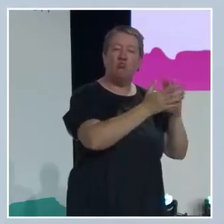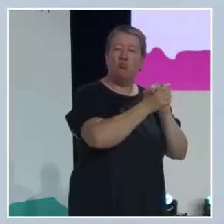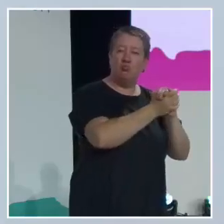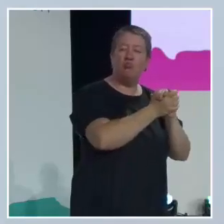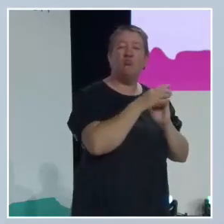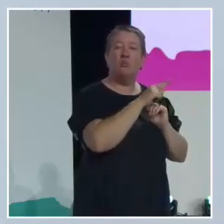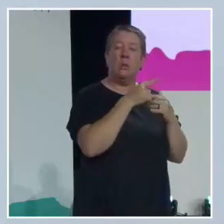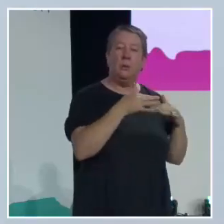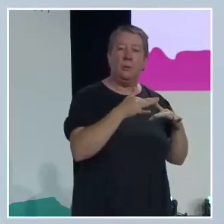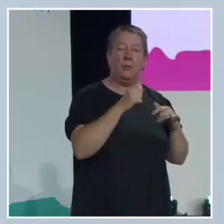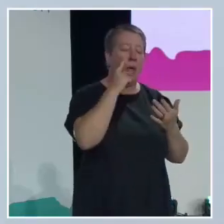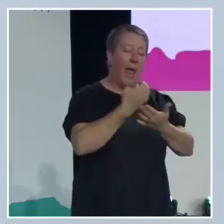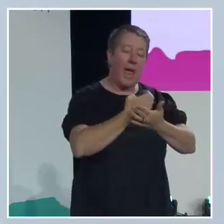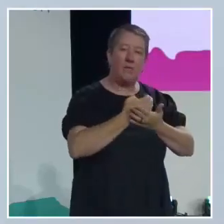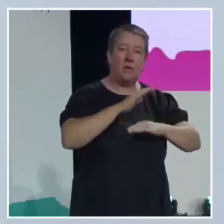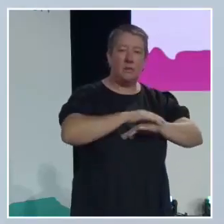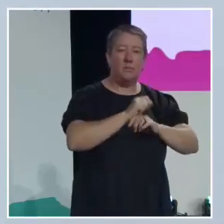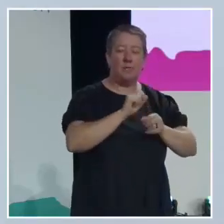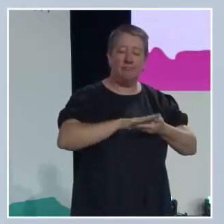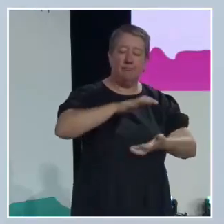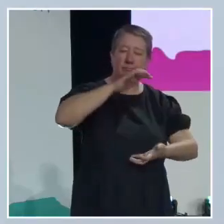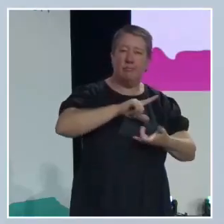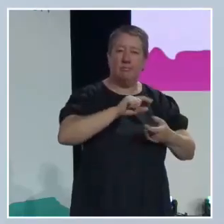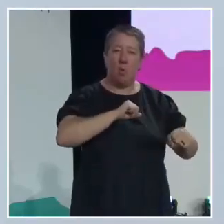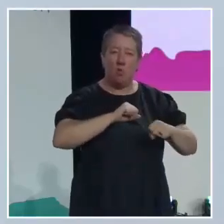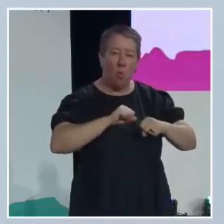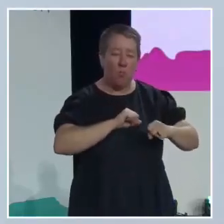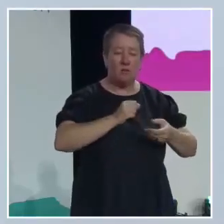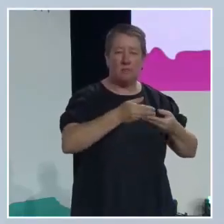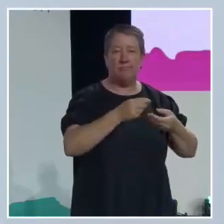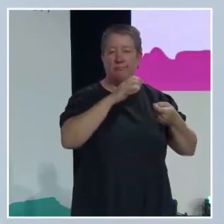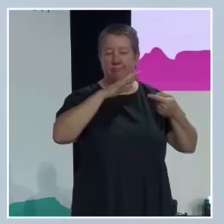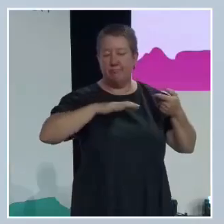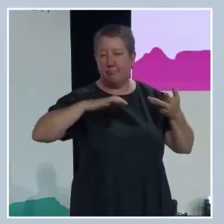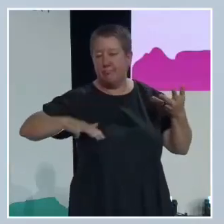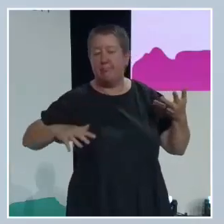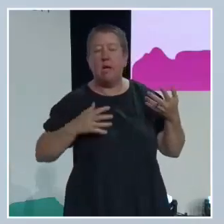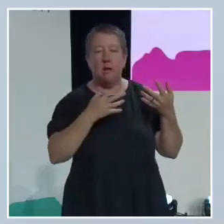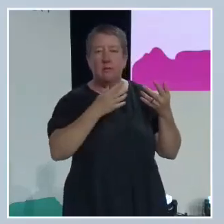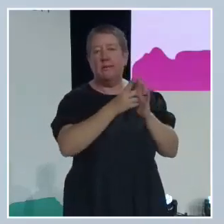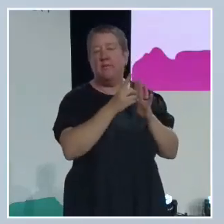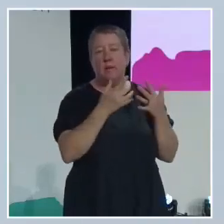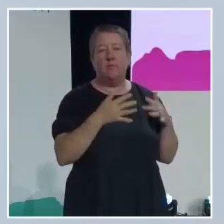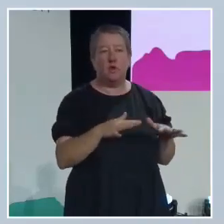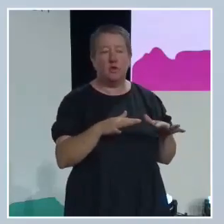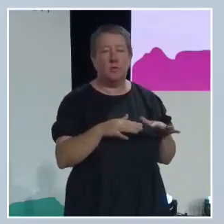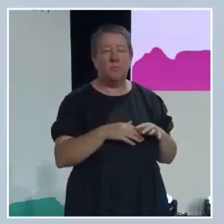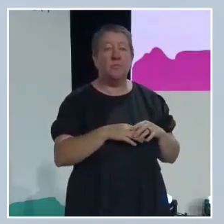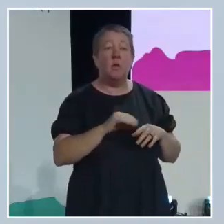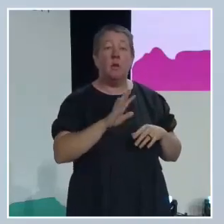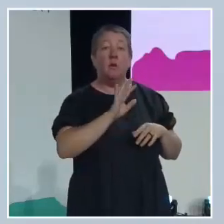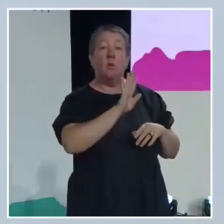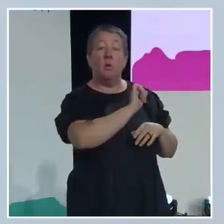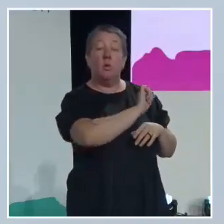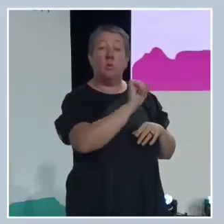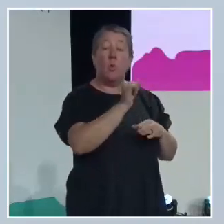robust evidence base around the public development banks at all levels. Your work actually has